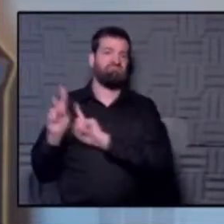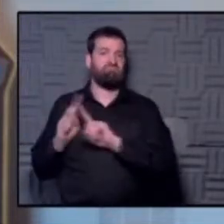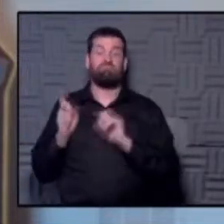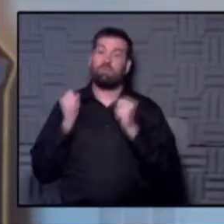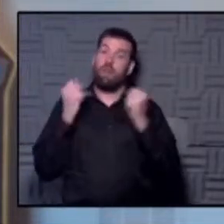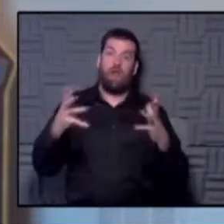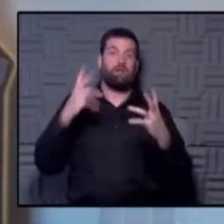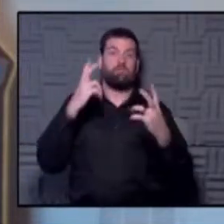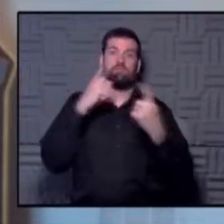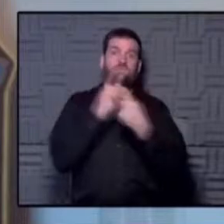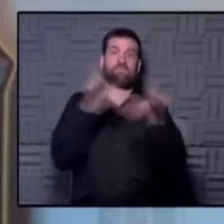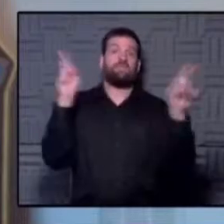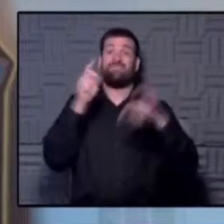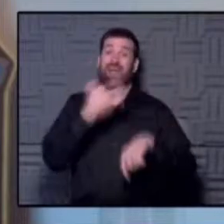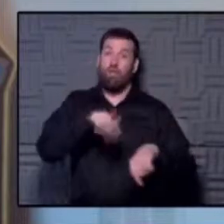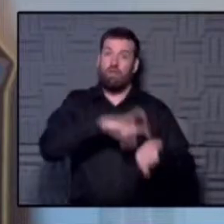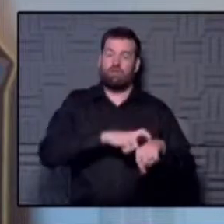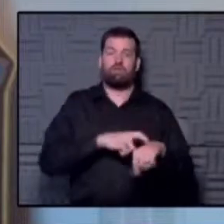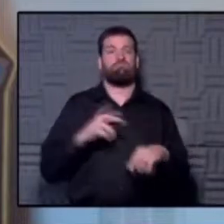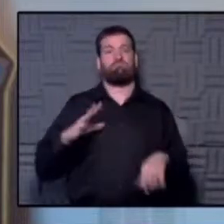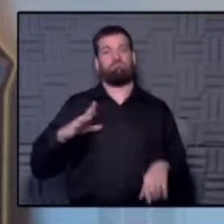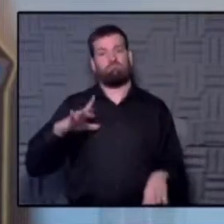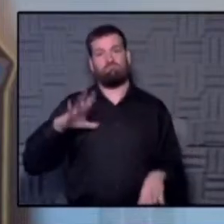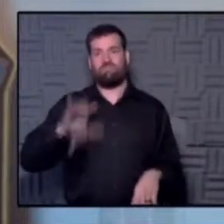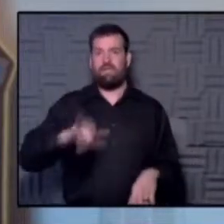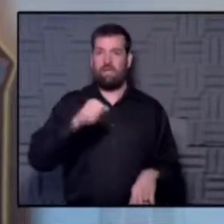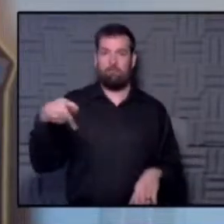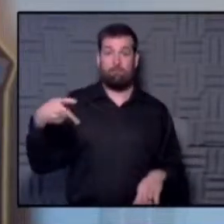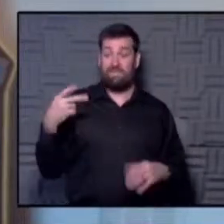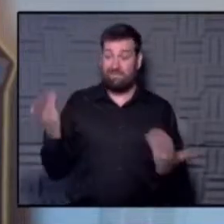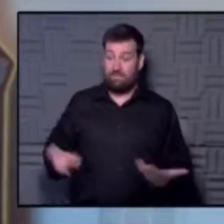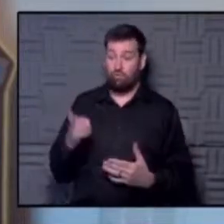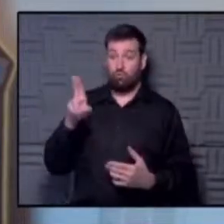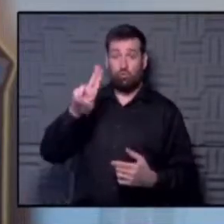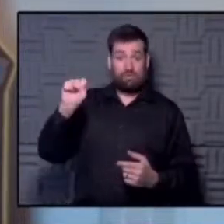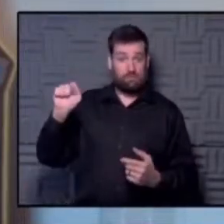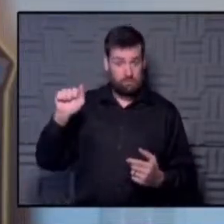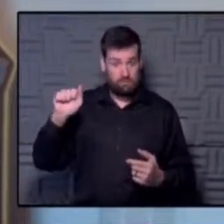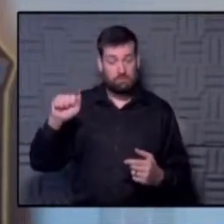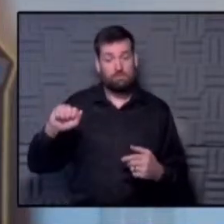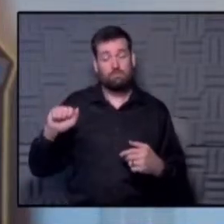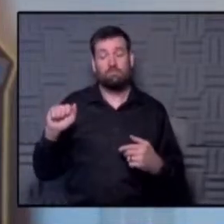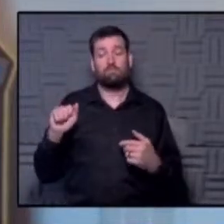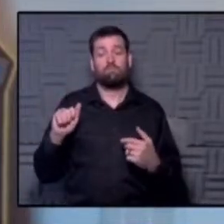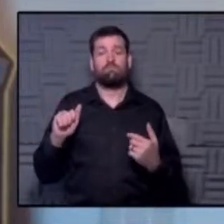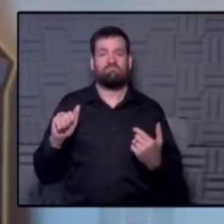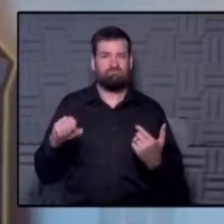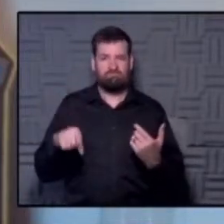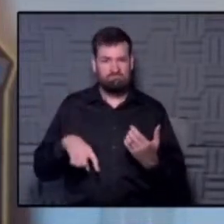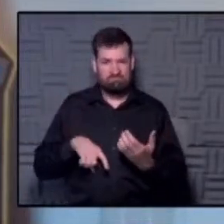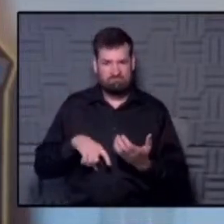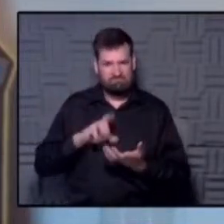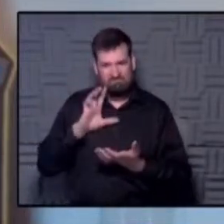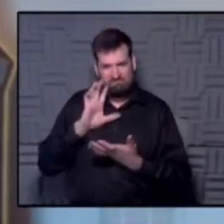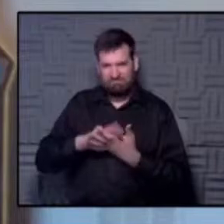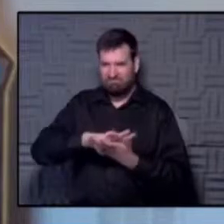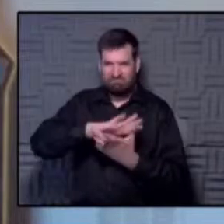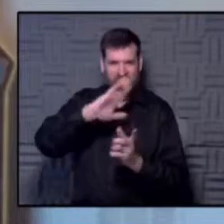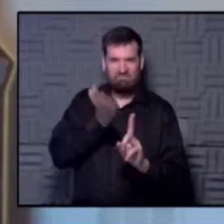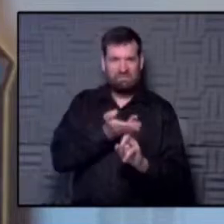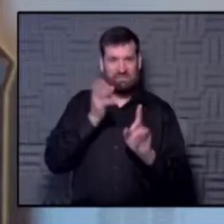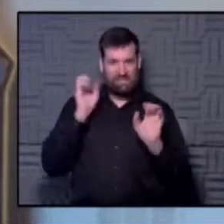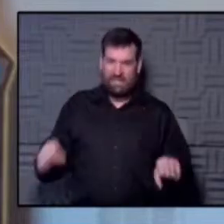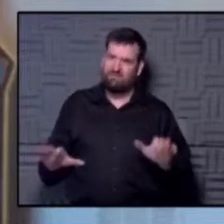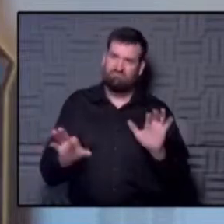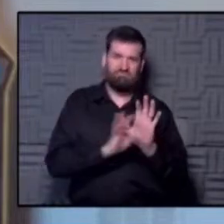in particular in Ireland, with this app. In the United States, they didn't believe they could convince the United States to choose a